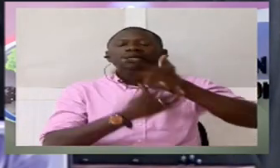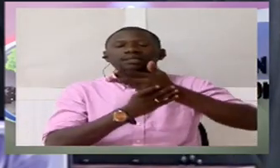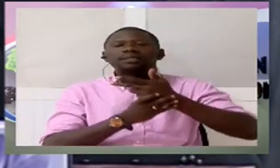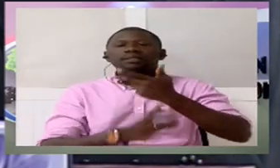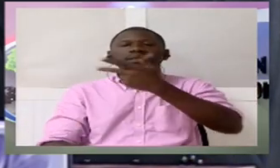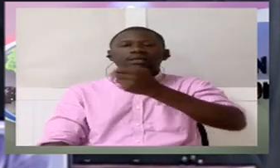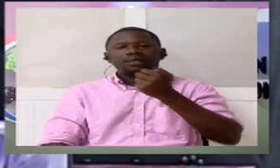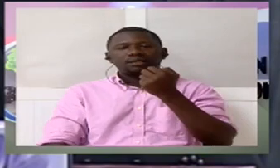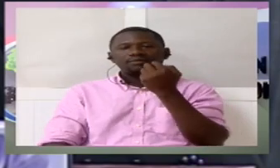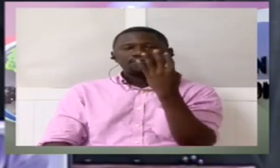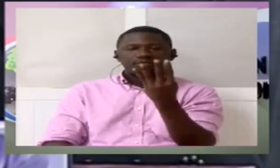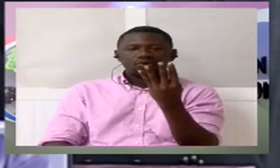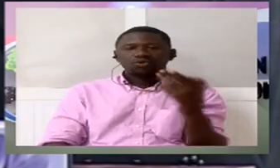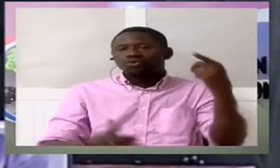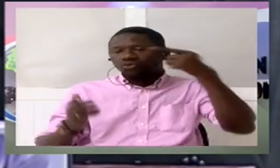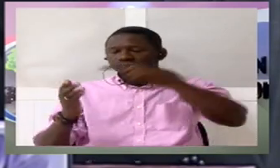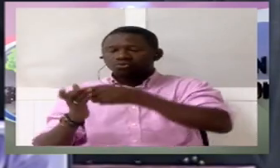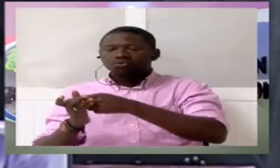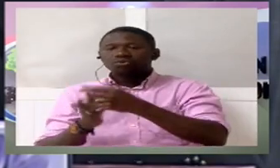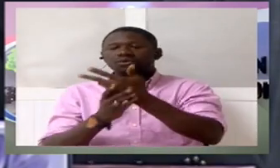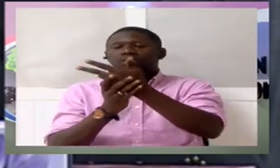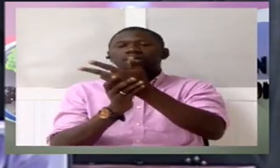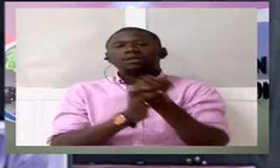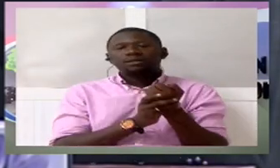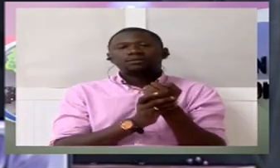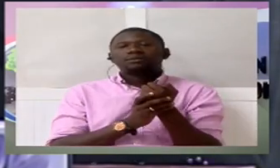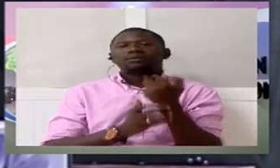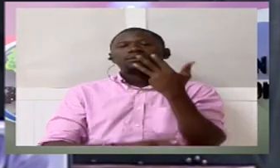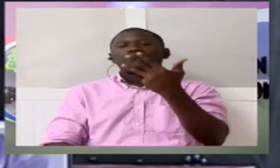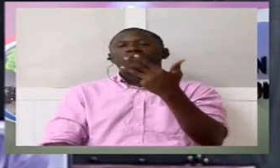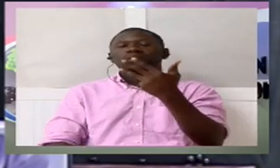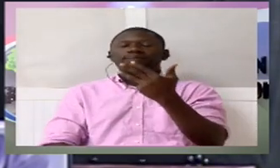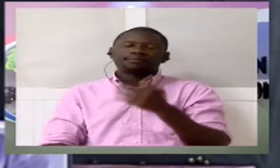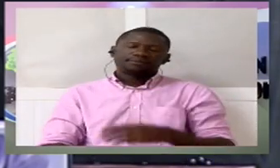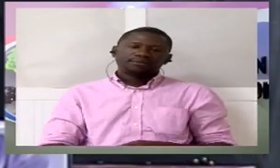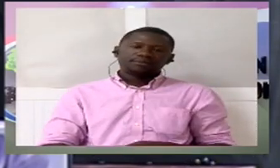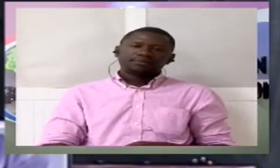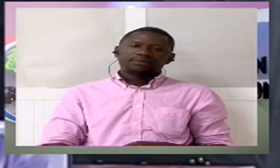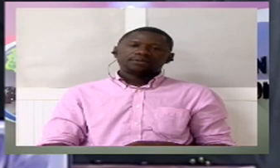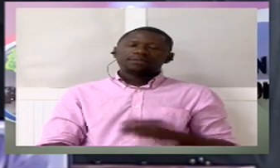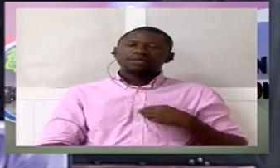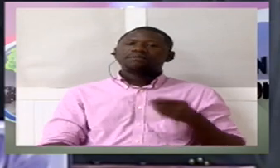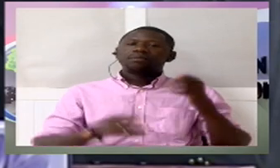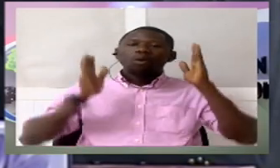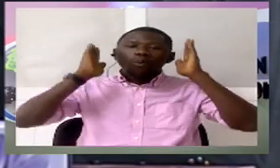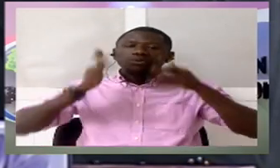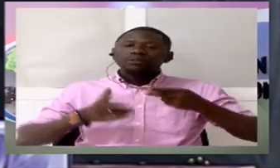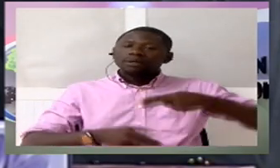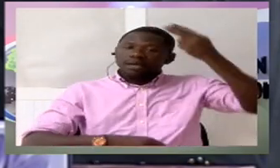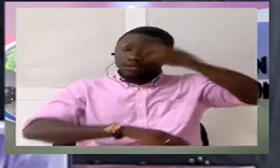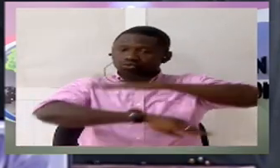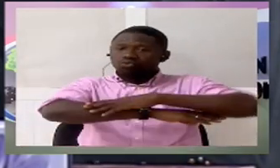Sadaura Primary School, 1984 to 1989. Then Muslim High School from 1990 to